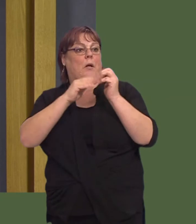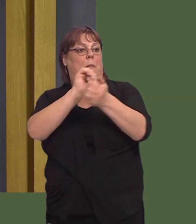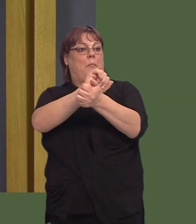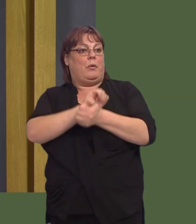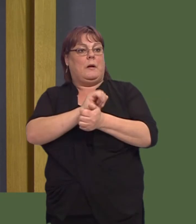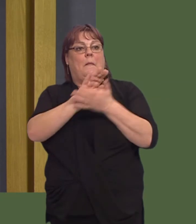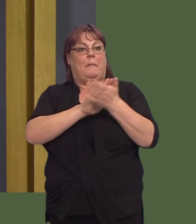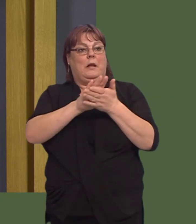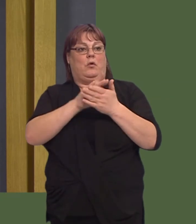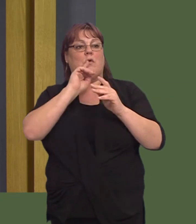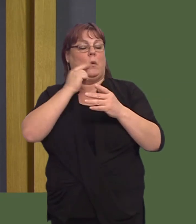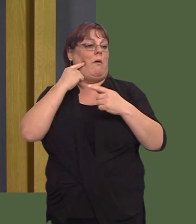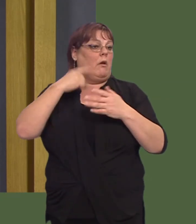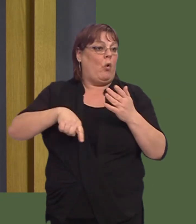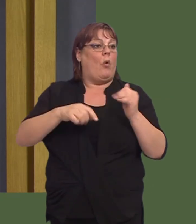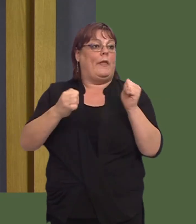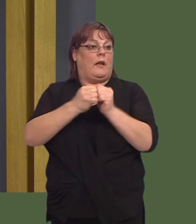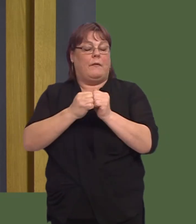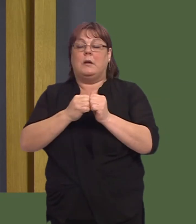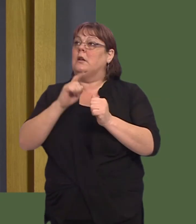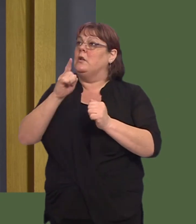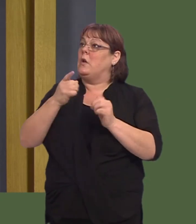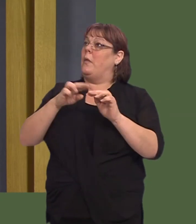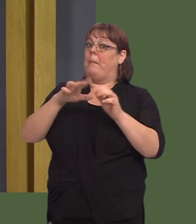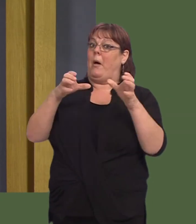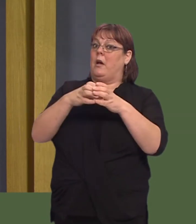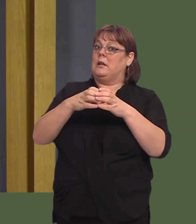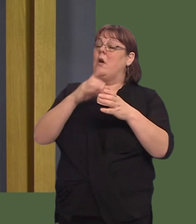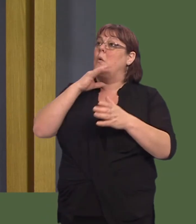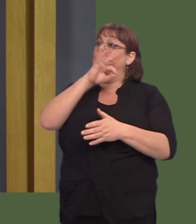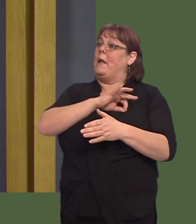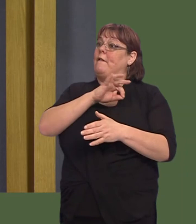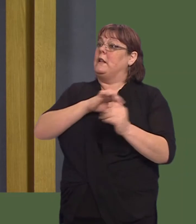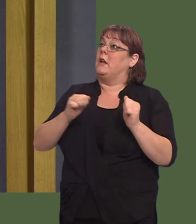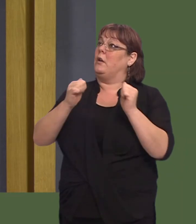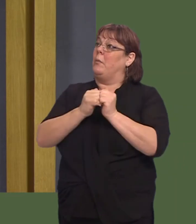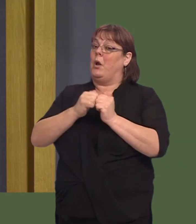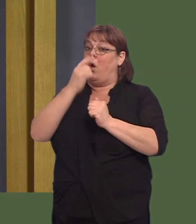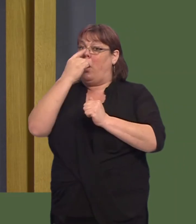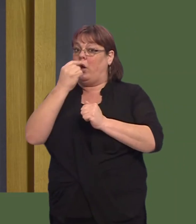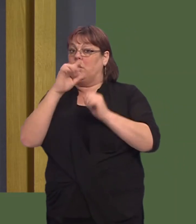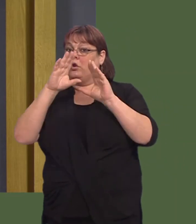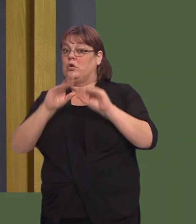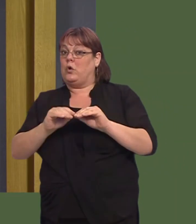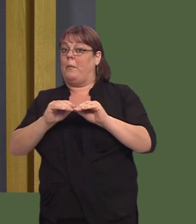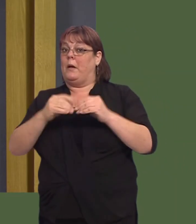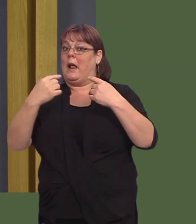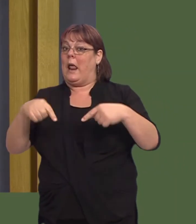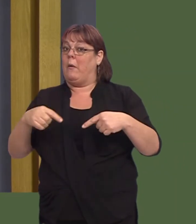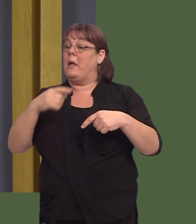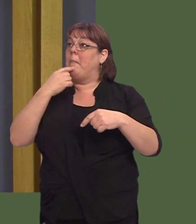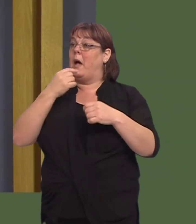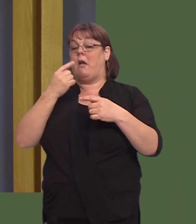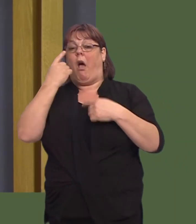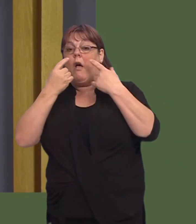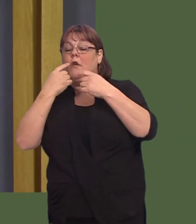could be a breach of the covenant. In the event of a breach, the party with the benefit of the covenant could take steps to enforce it, e.g. by seeking